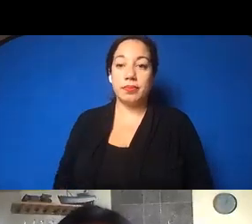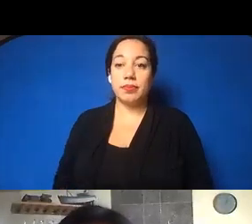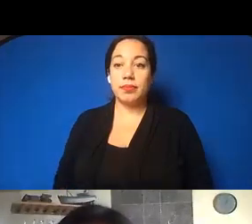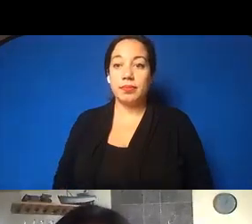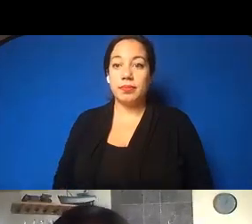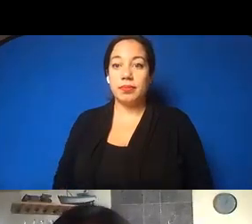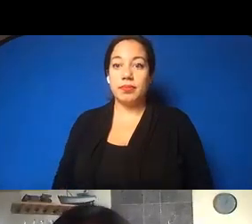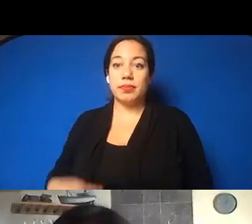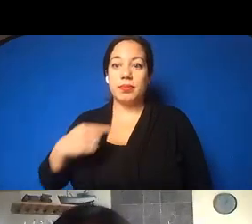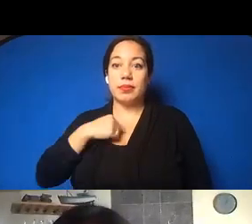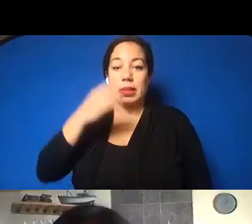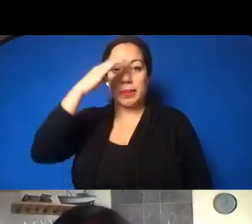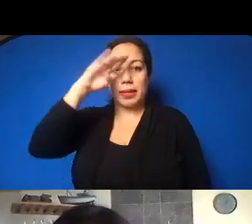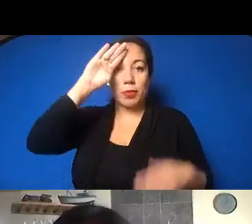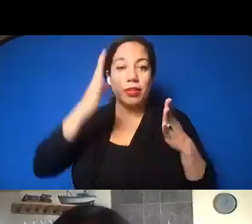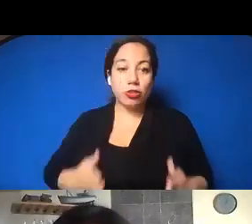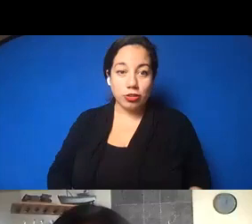I'm an anthropologist.